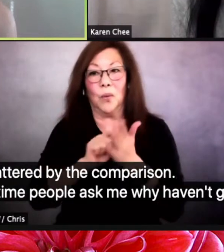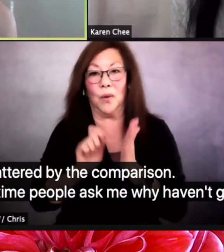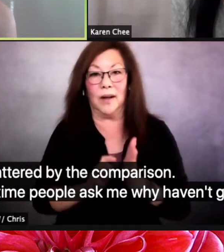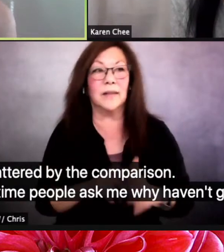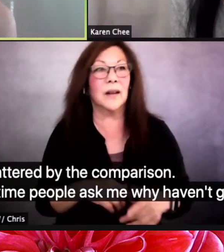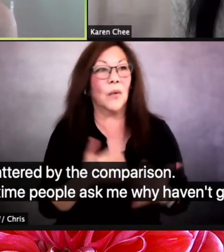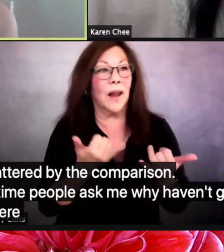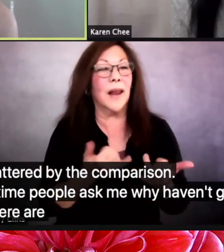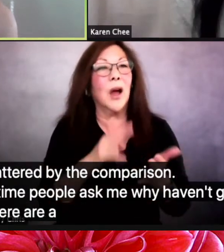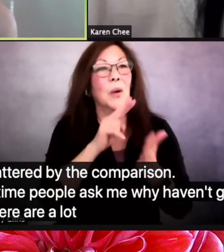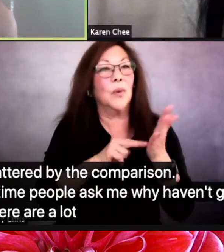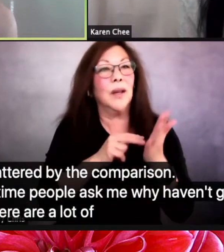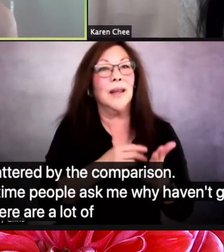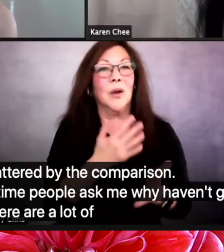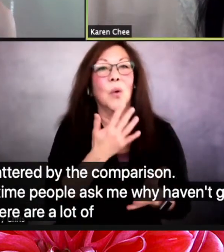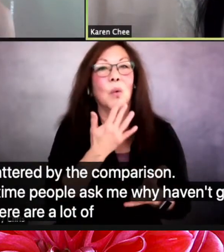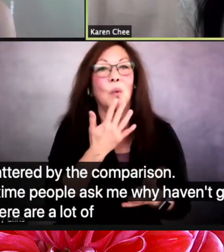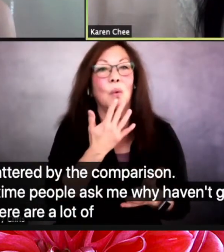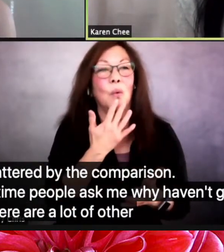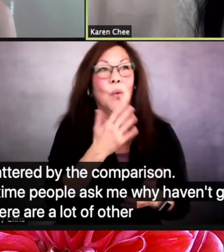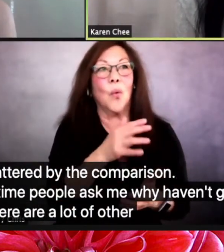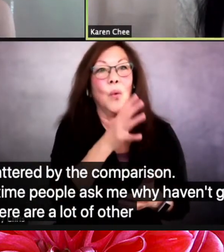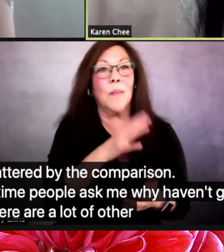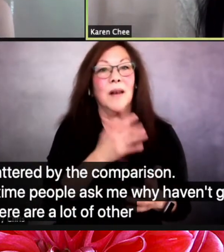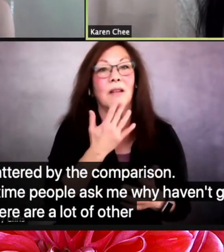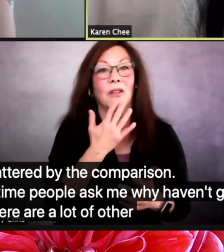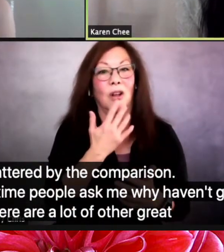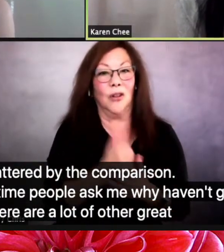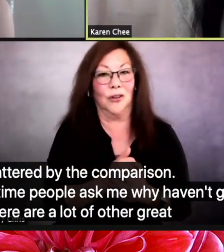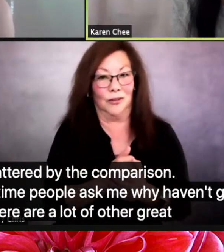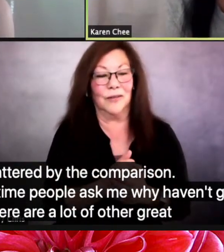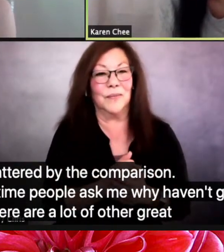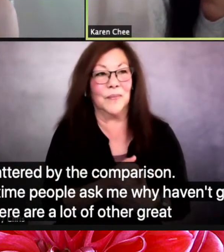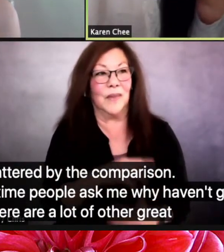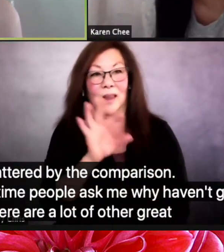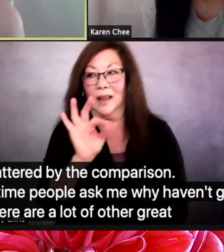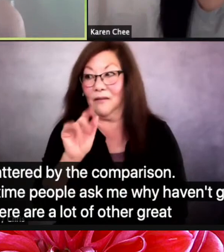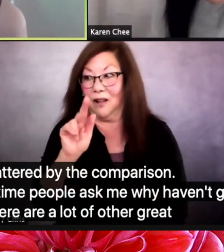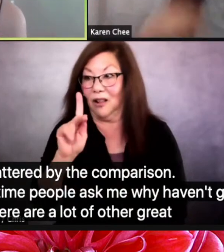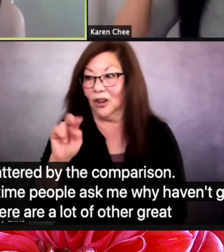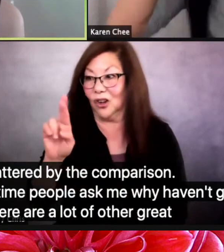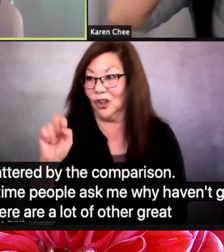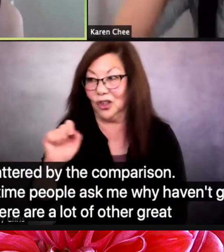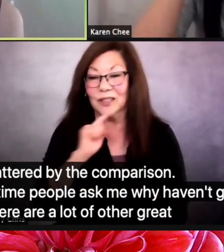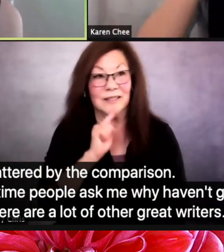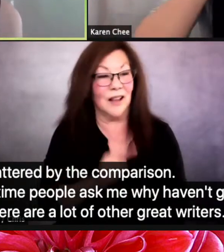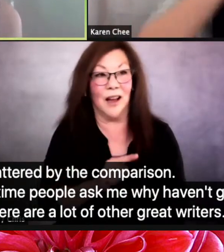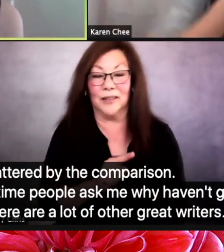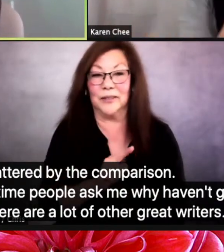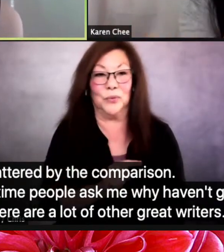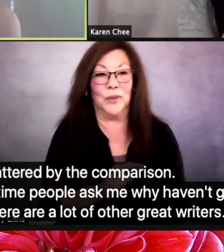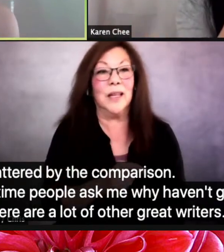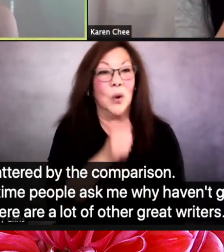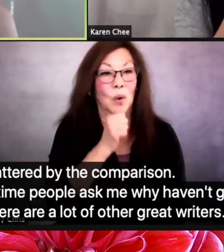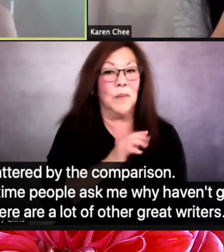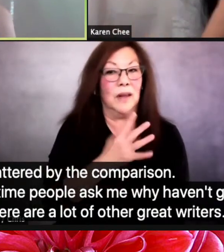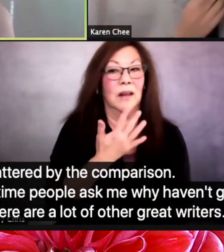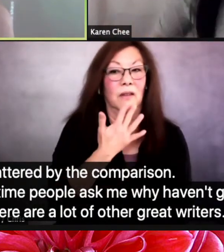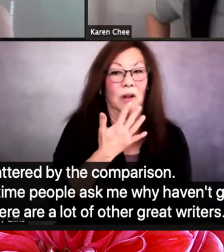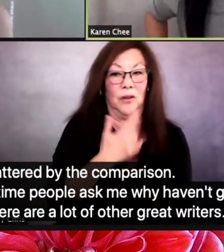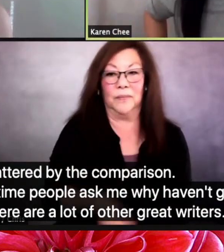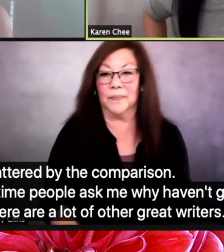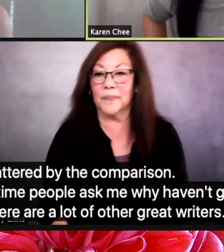color. yes, Faulkner is famously not a woman of color. Very famous for that. Yeah. Oh, that's